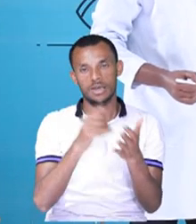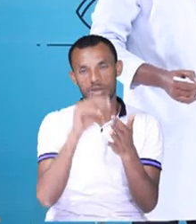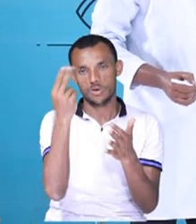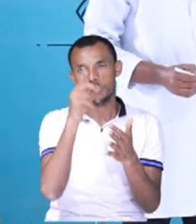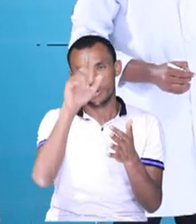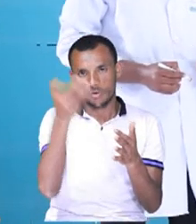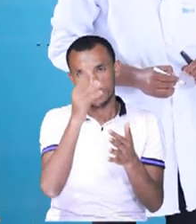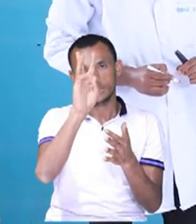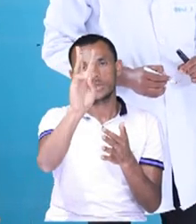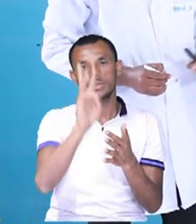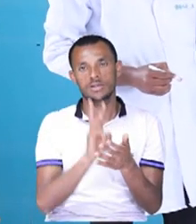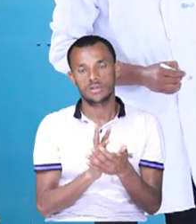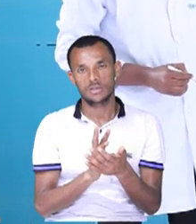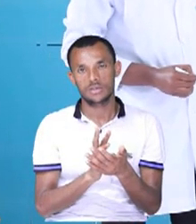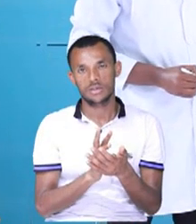1 over 6.